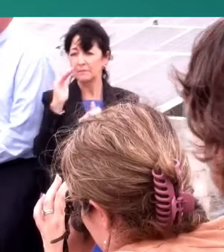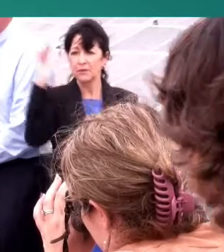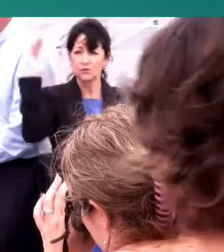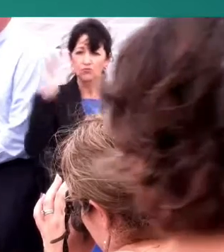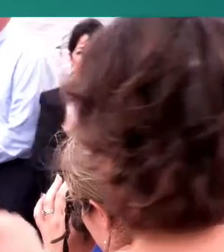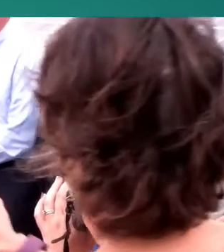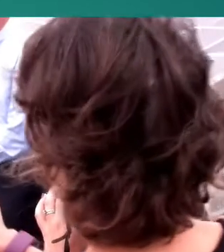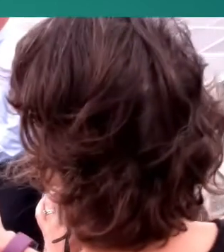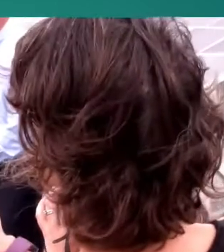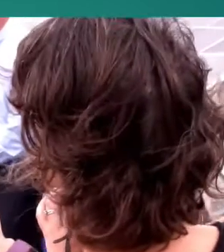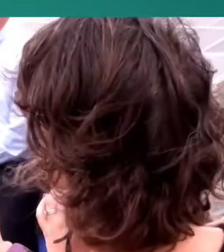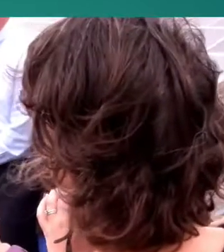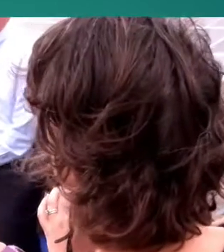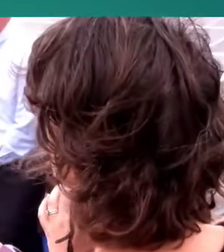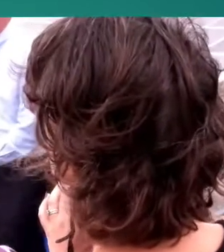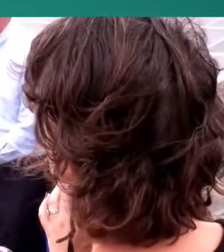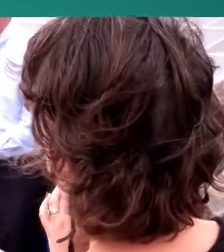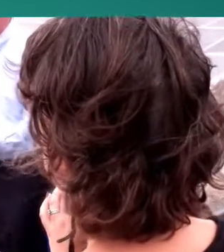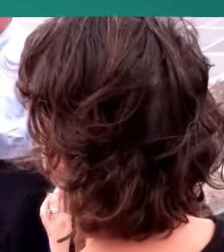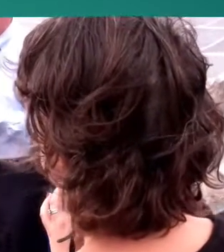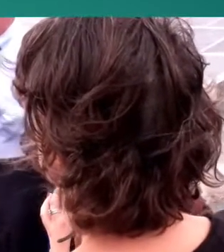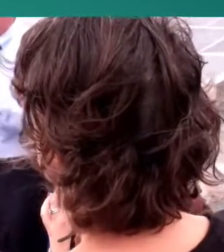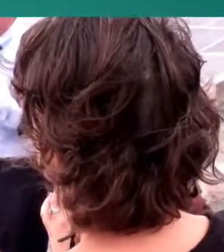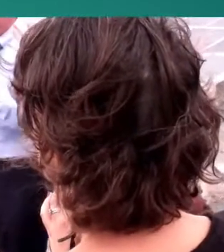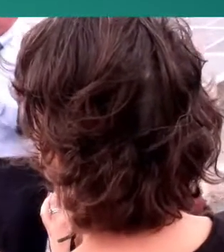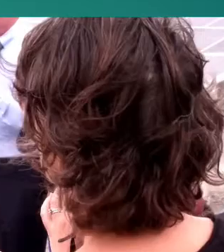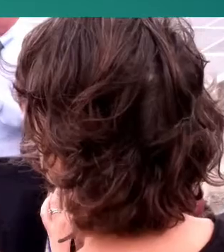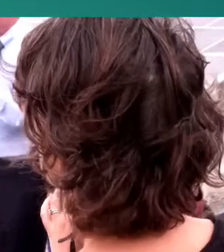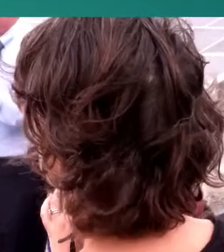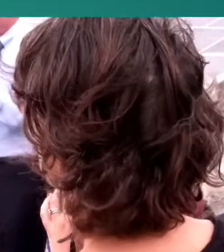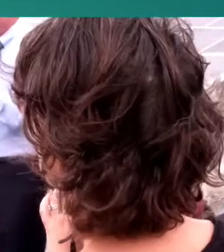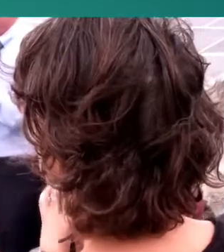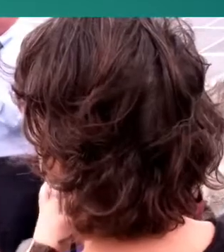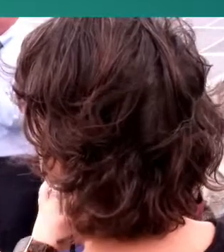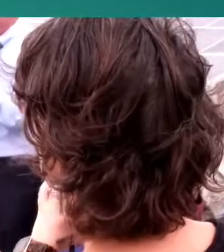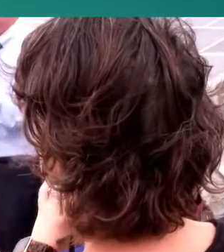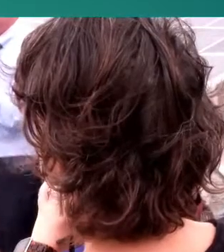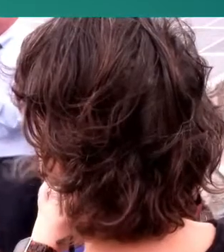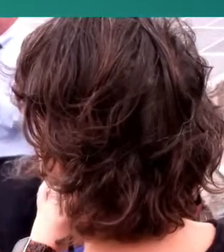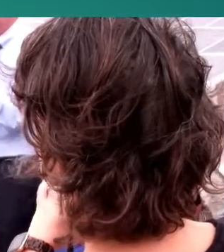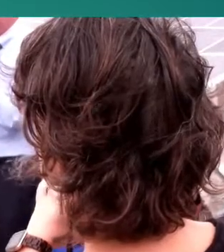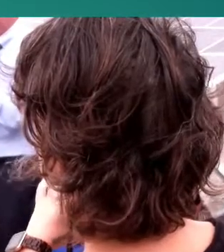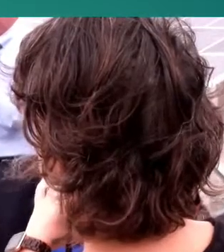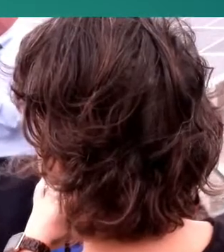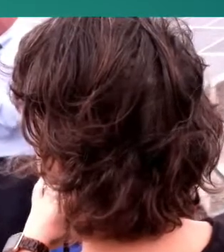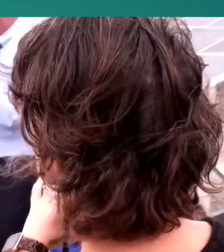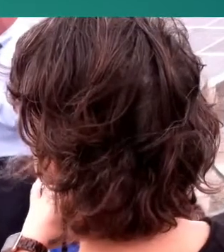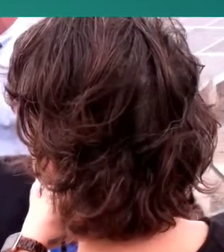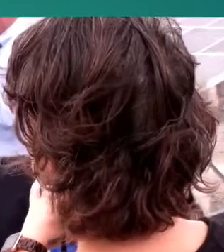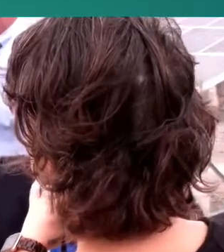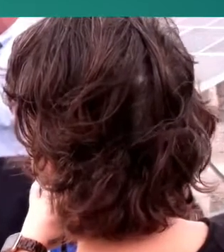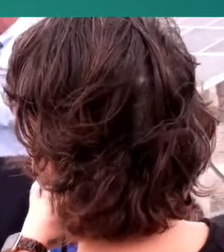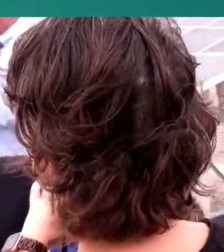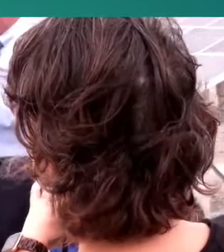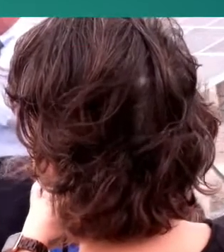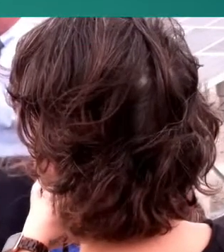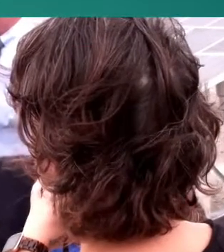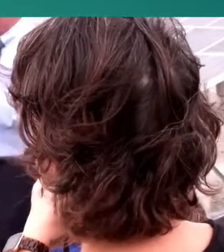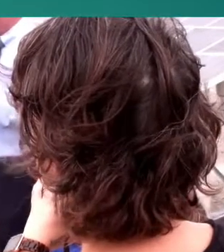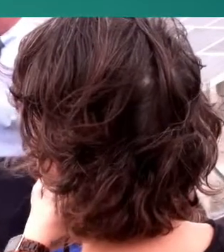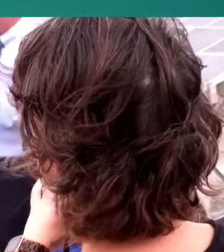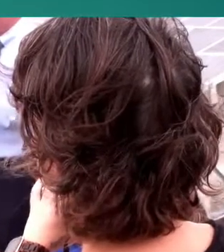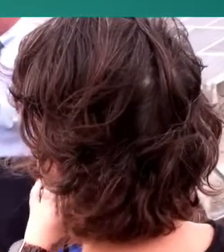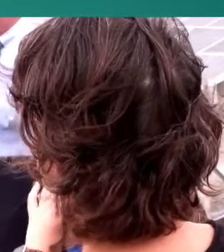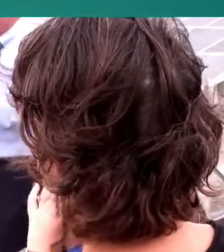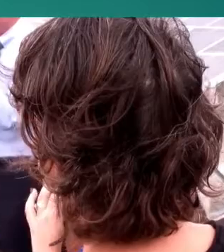reduces balloon releases in our state to keep our state safe and clear and protect all our wildlife.